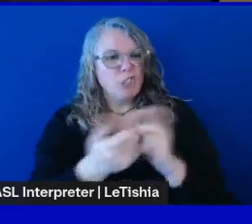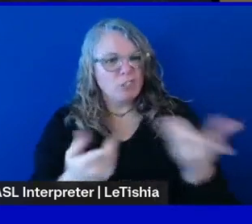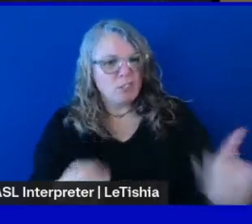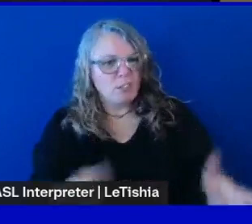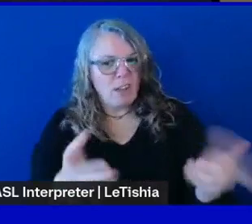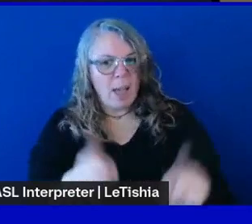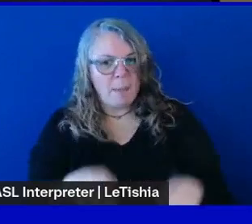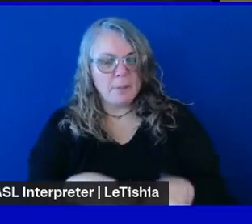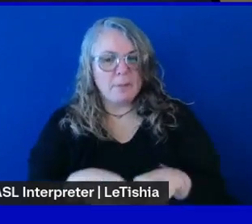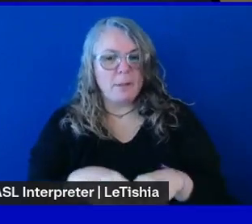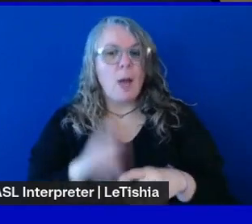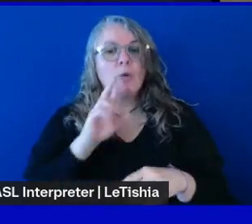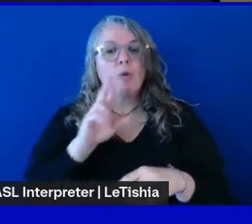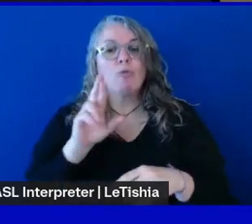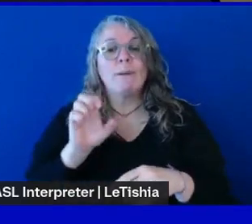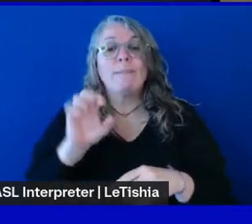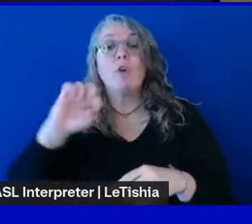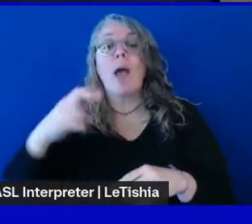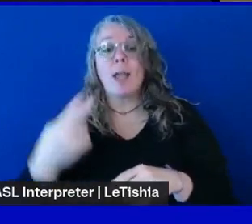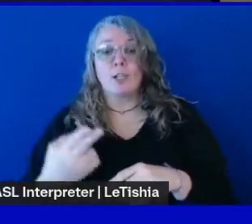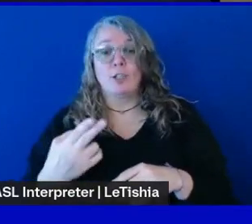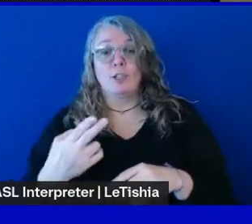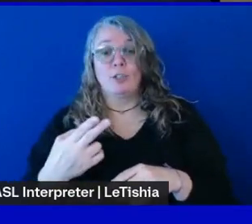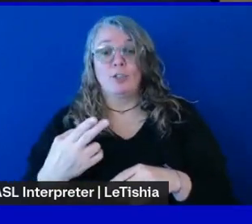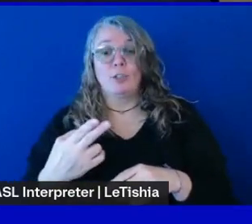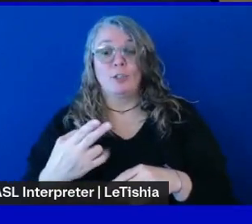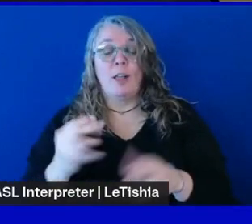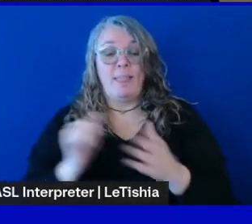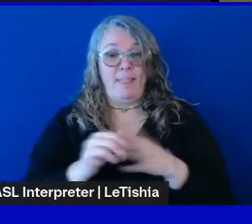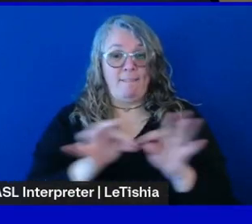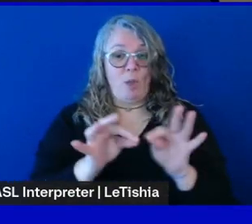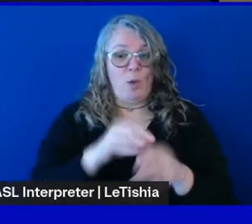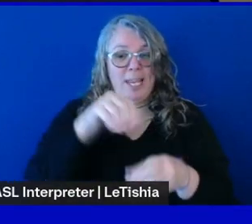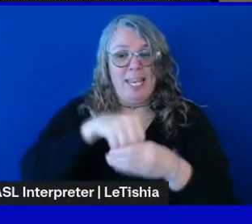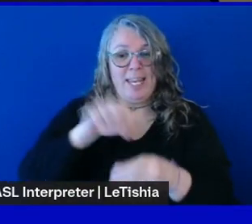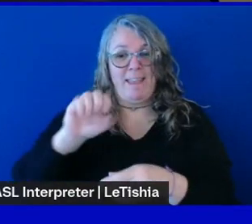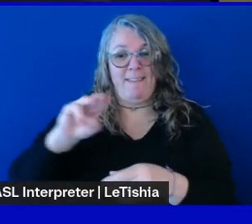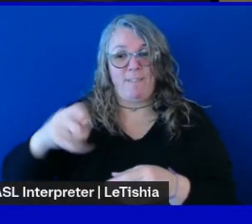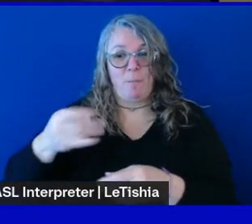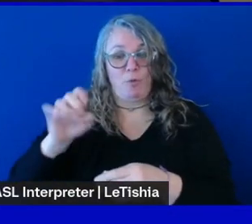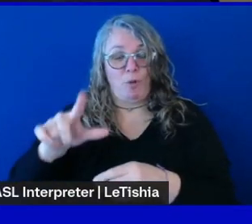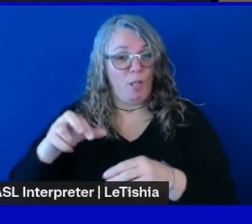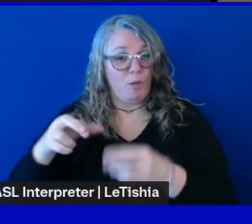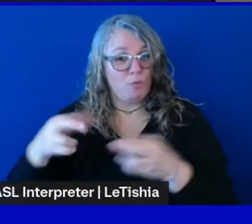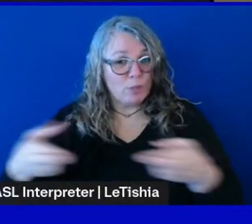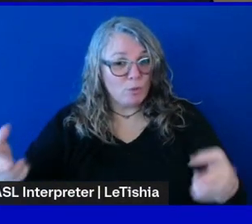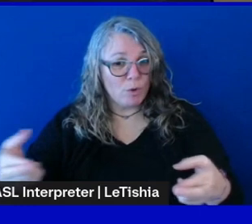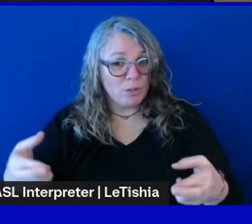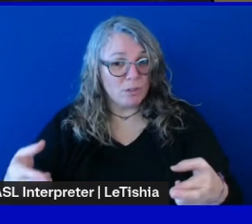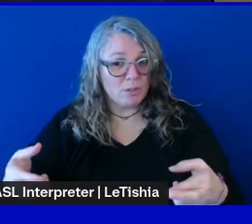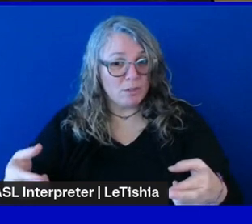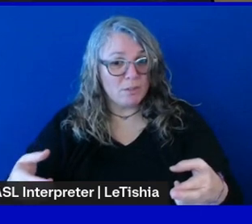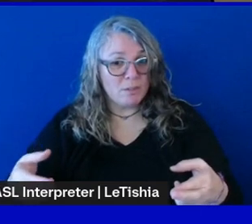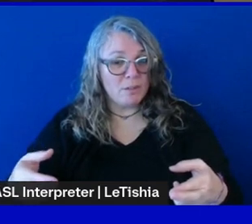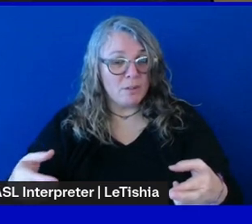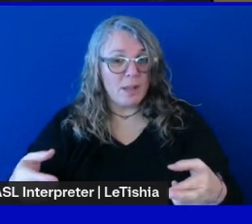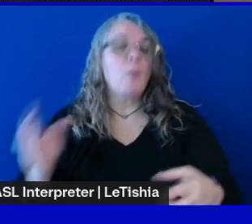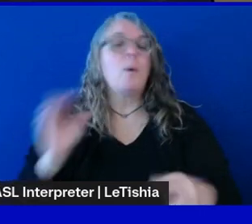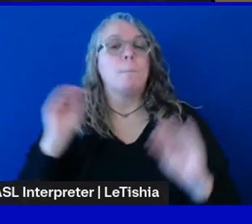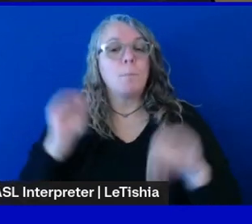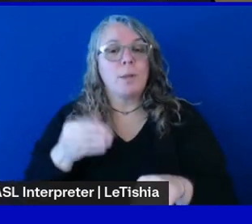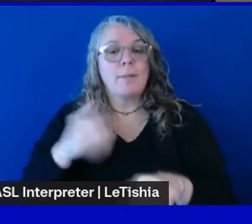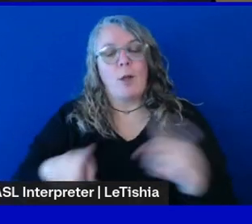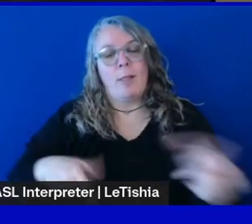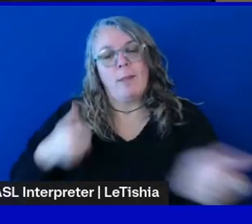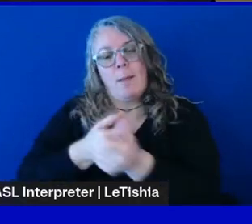what it's doing, it's actually going to refresh the value in the ephemeral resource and put it in and update the SSM